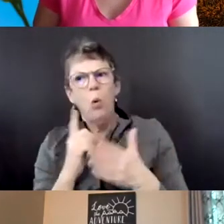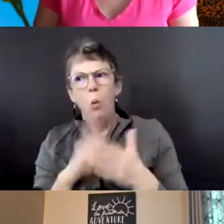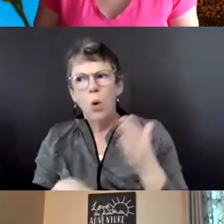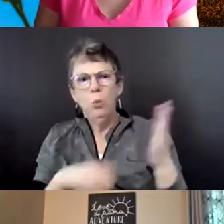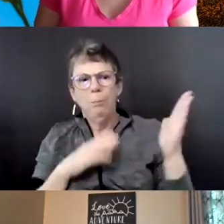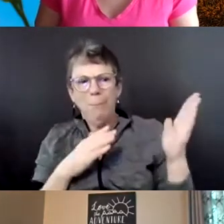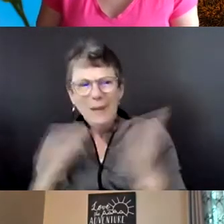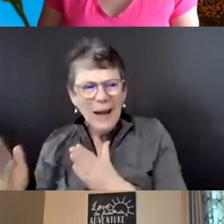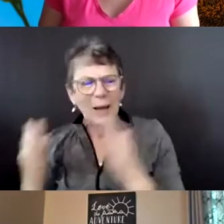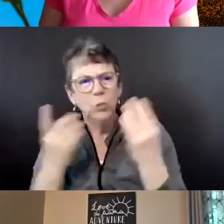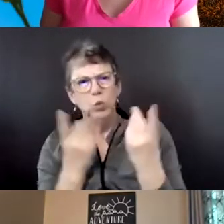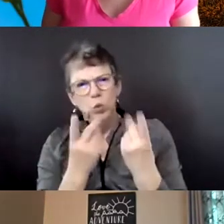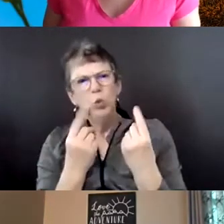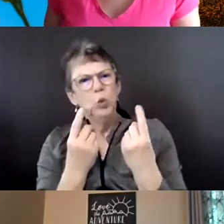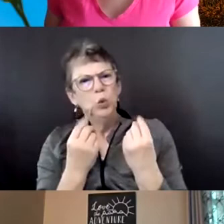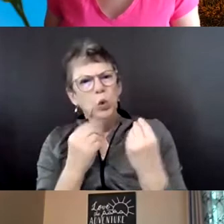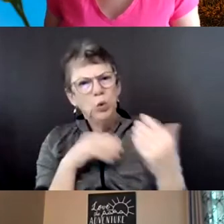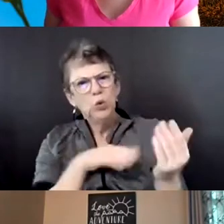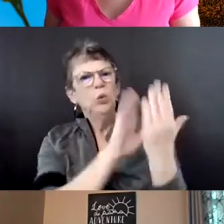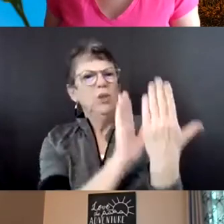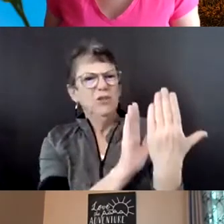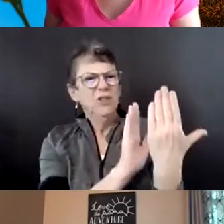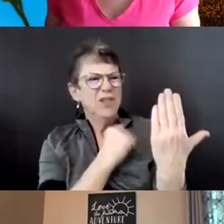address this excessively long wait list?